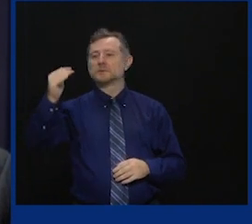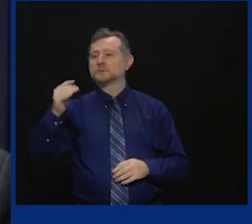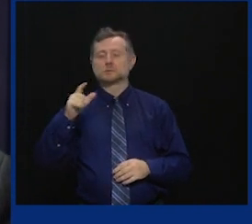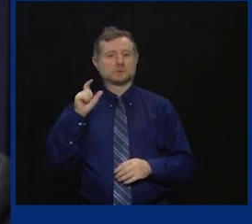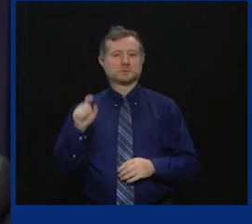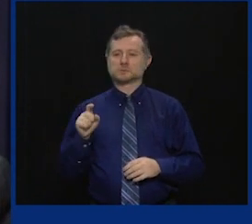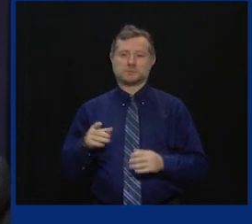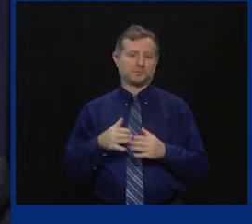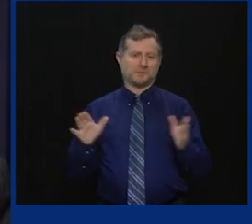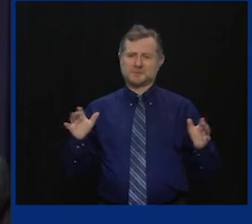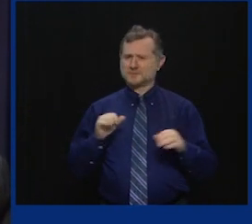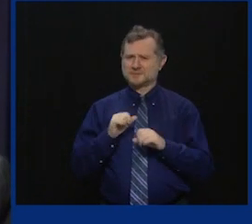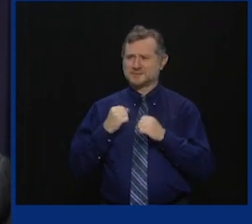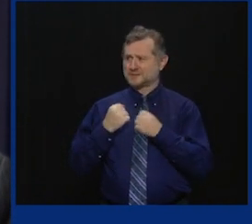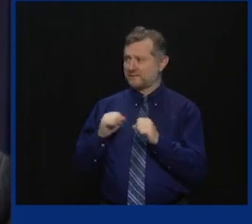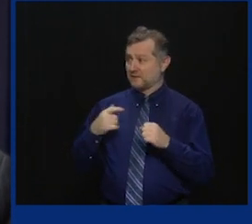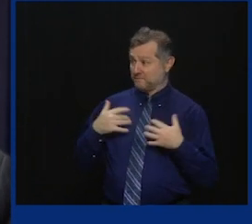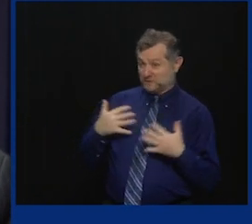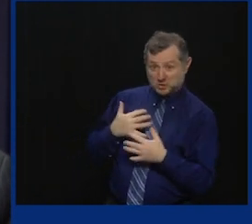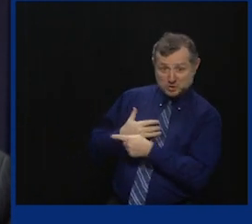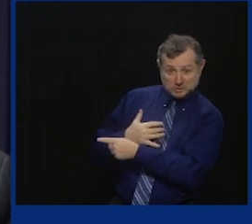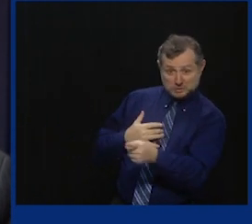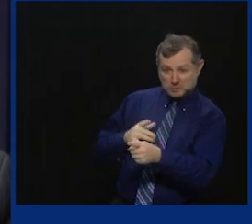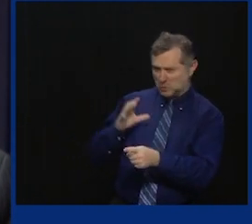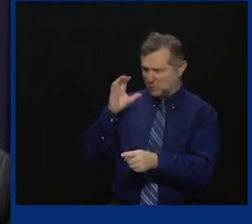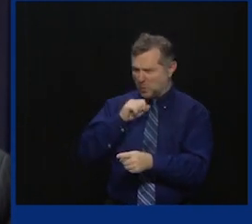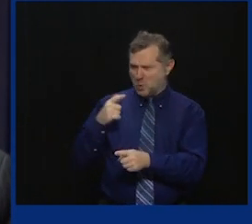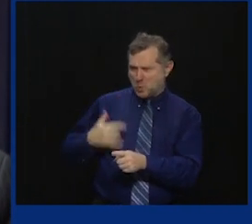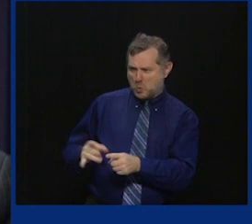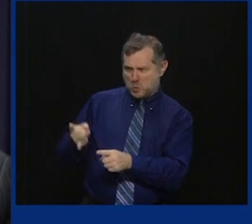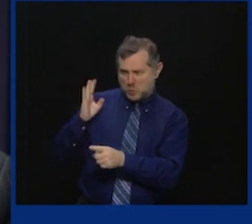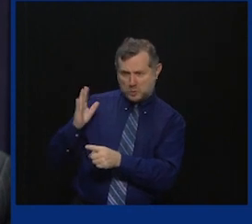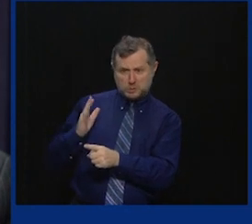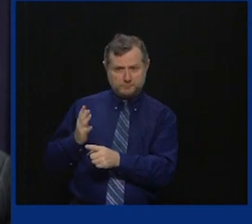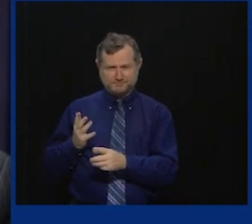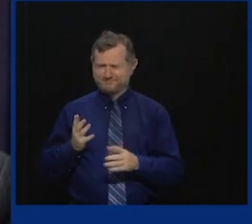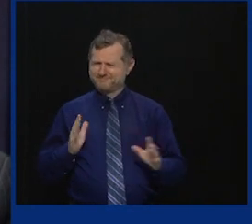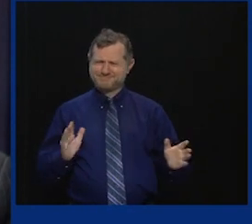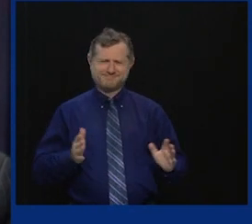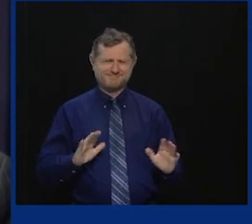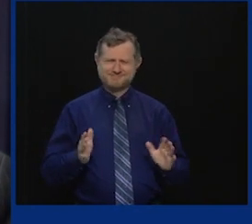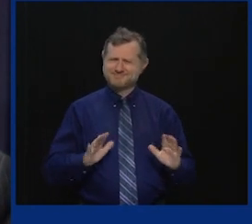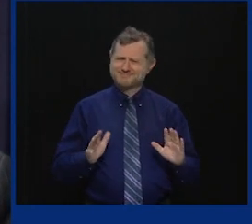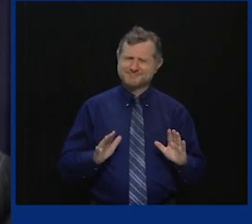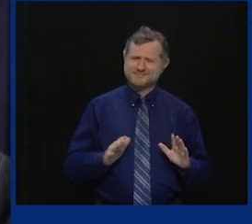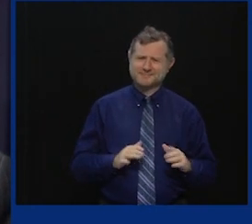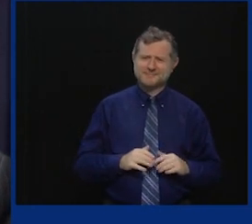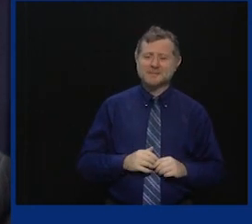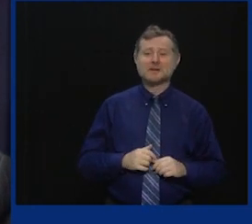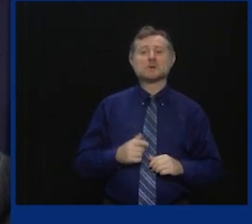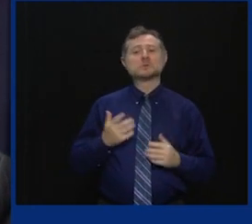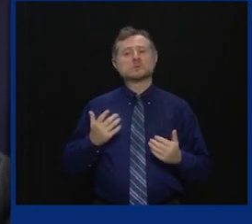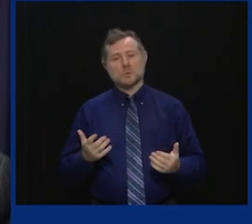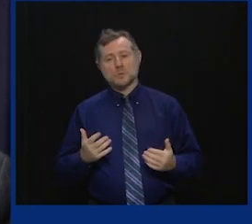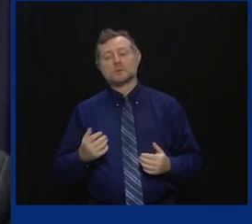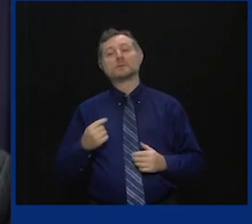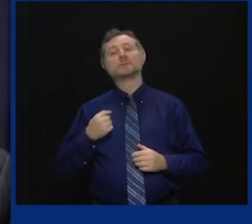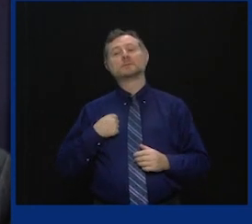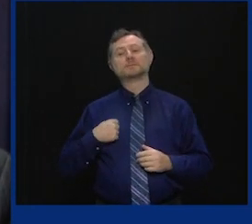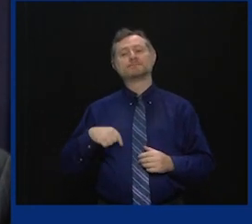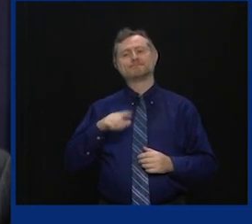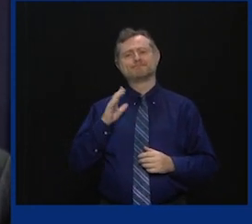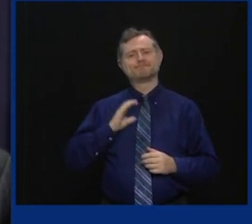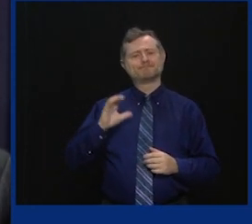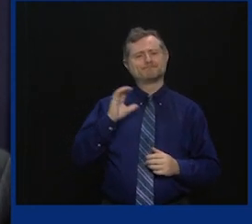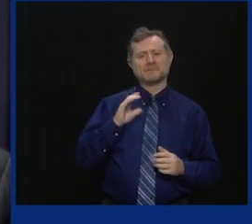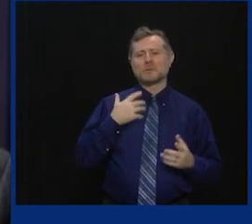fear-driven and based in old models and tactics. And so, as I looked for legislation to carry,